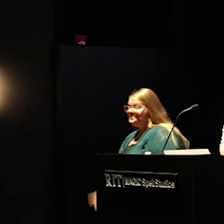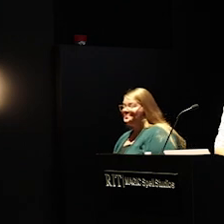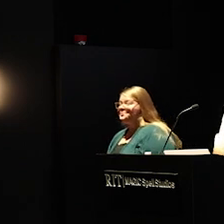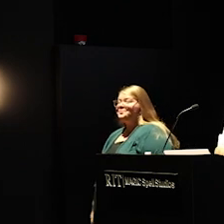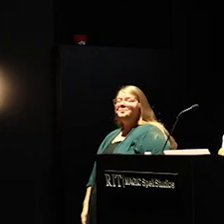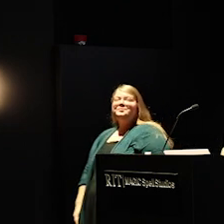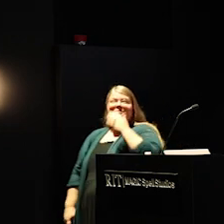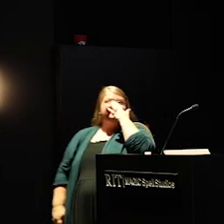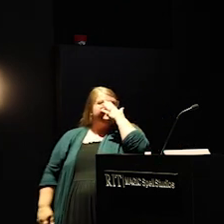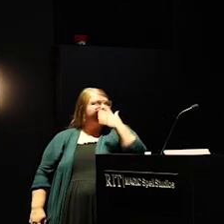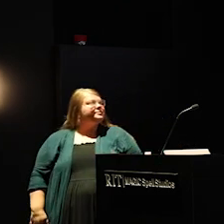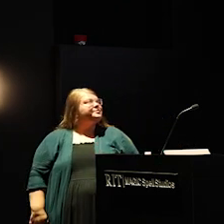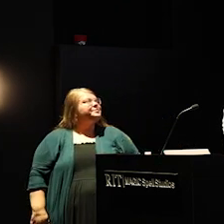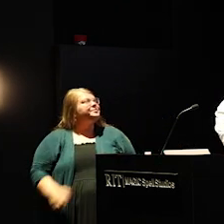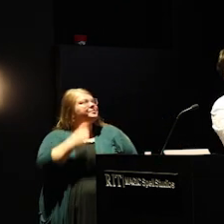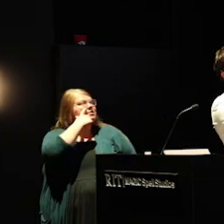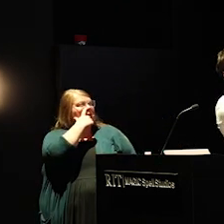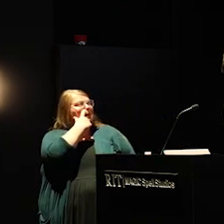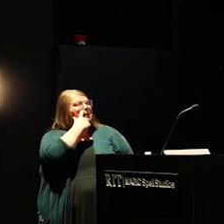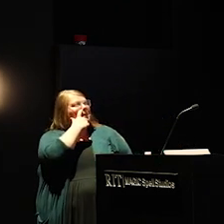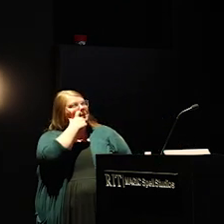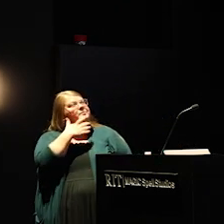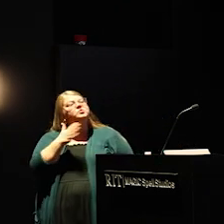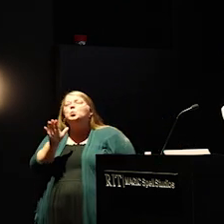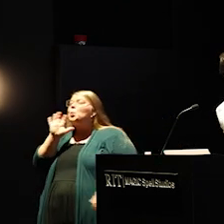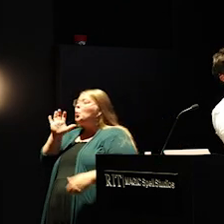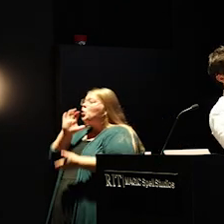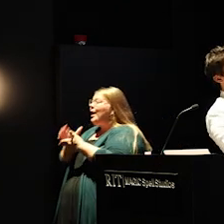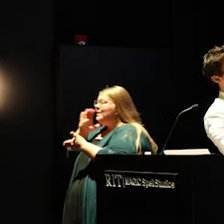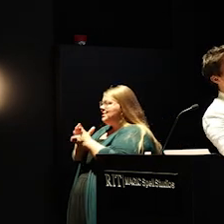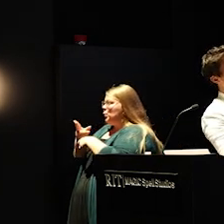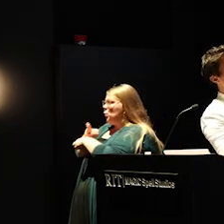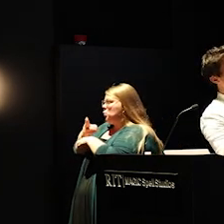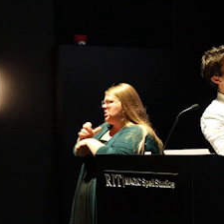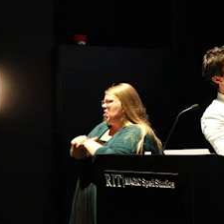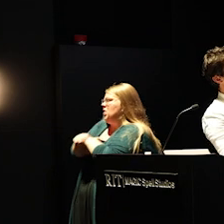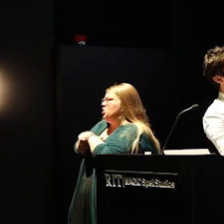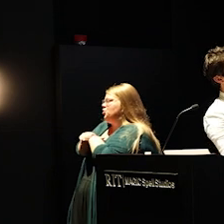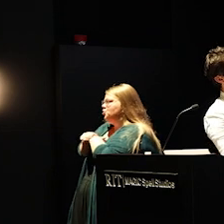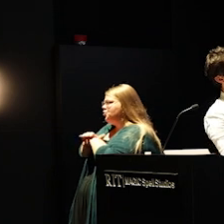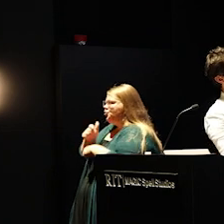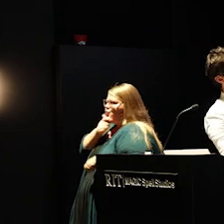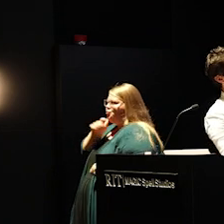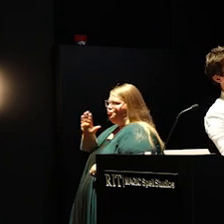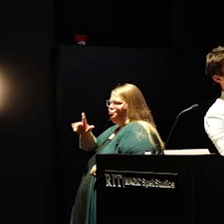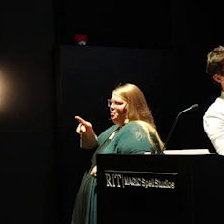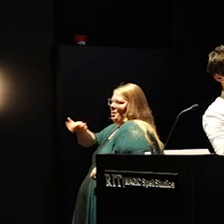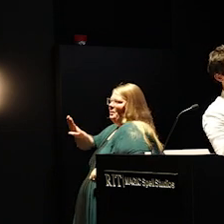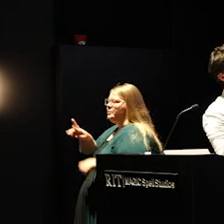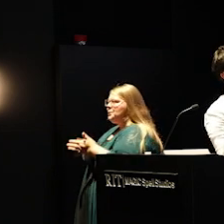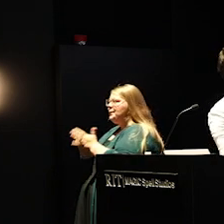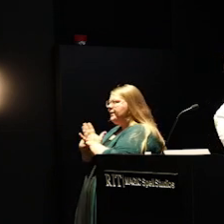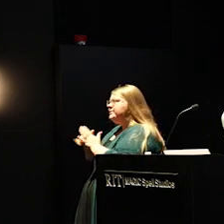graphics. It's English. It's an English pub, so they're like in the graphics. It took the crest of England and made it into a matchbook